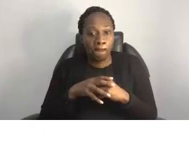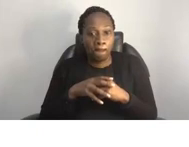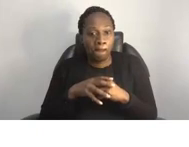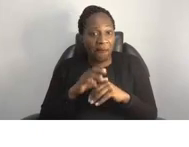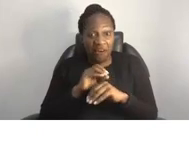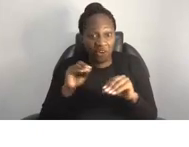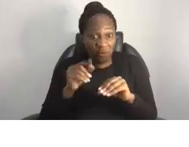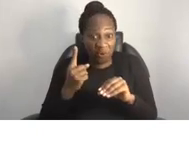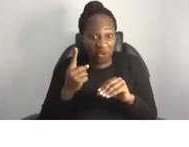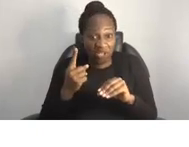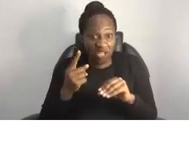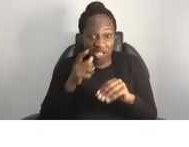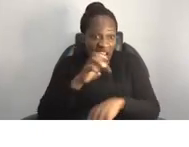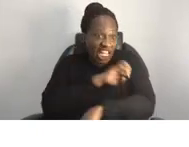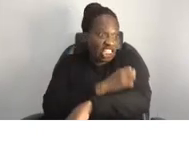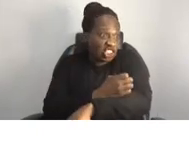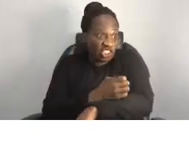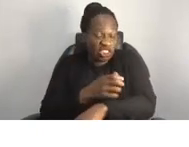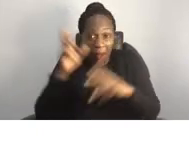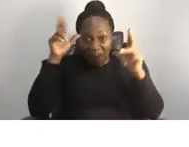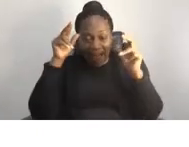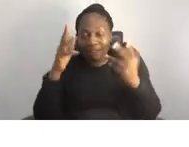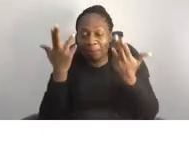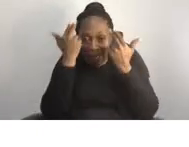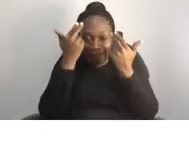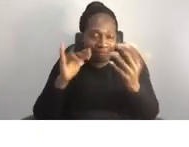But nobody is the Energizer Bunny today, and that's okay.